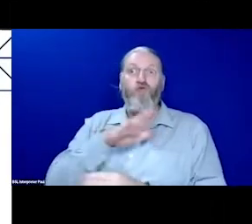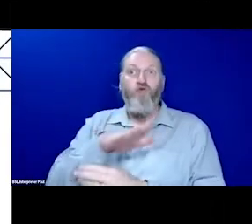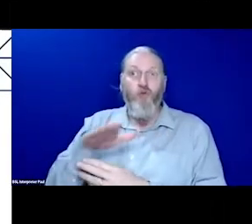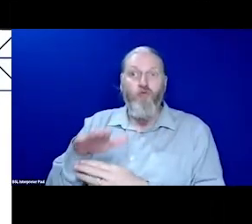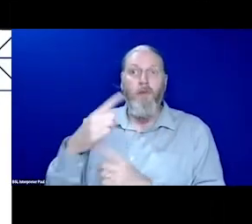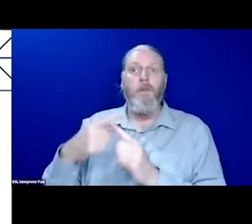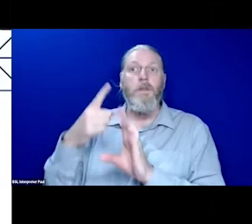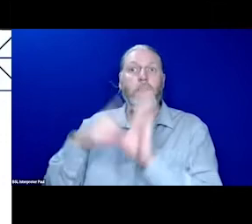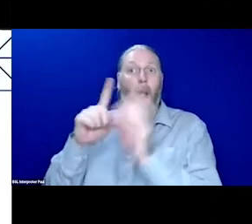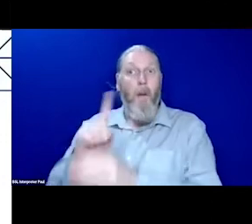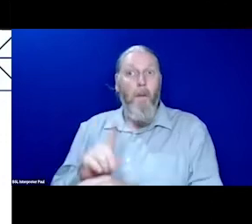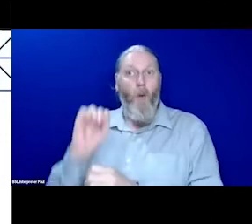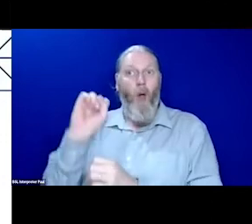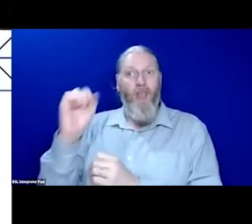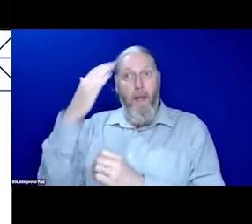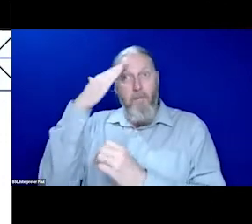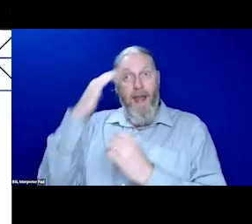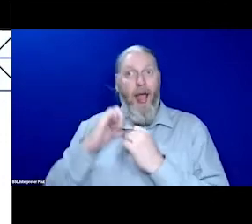are rising.